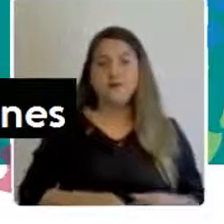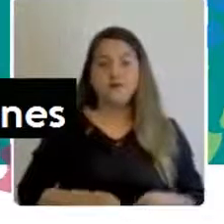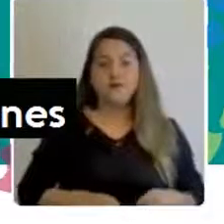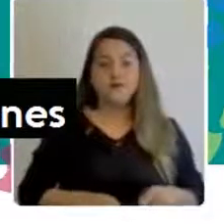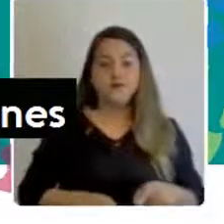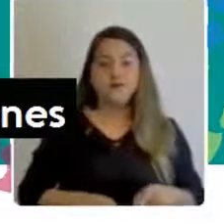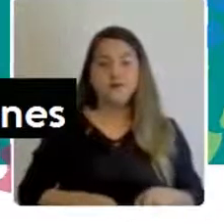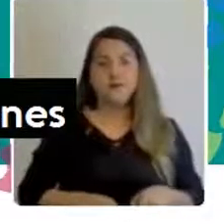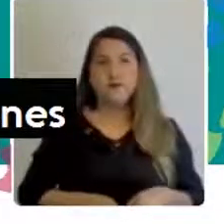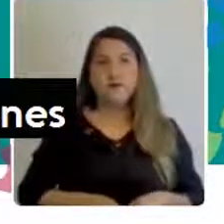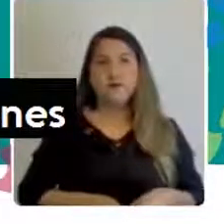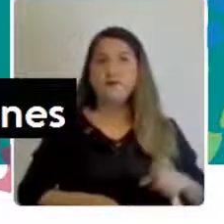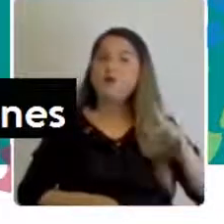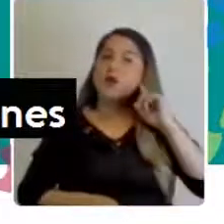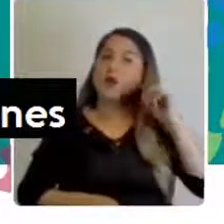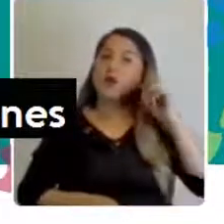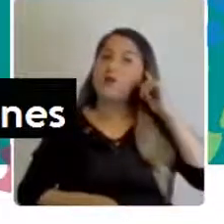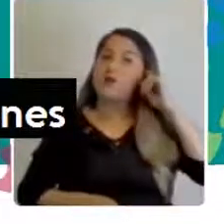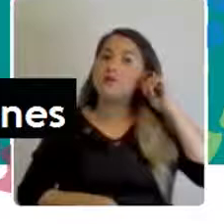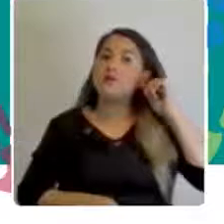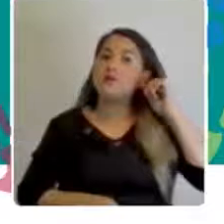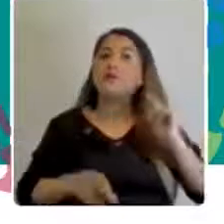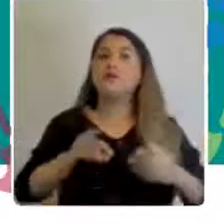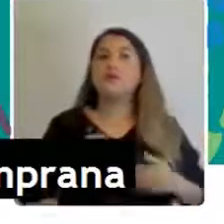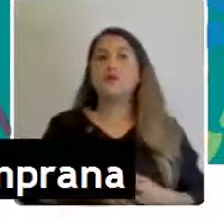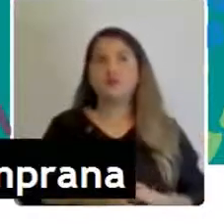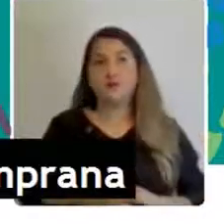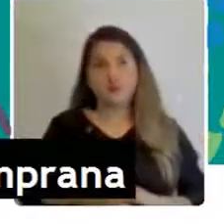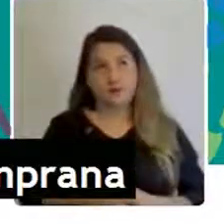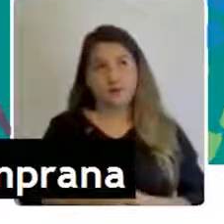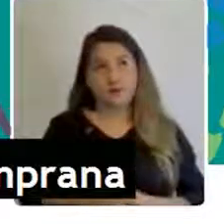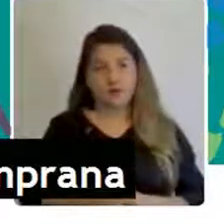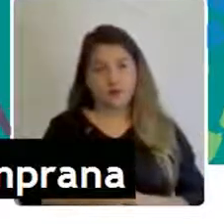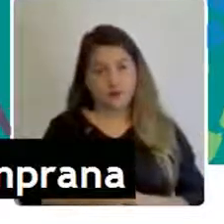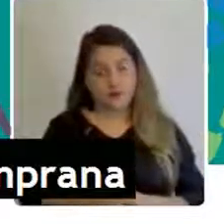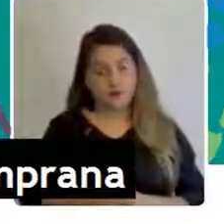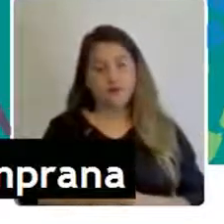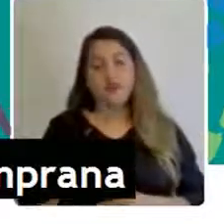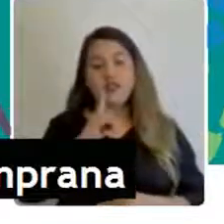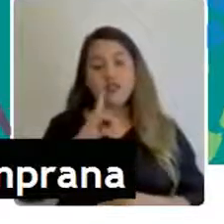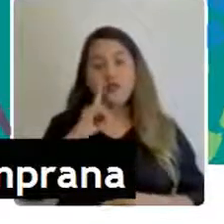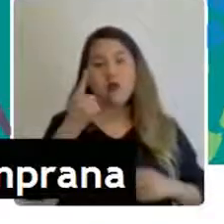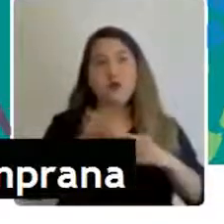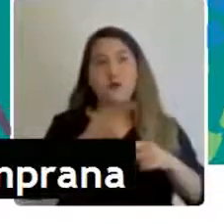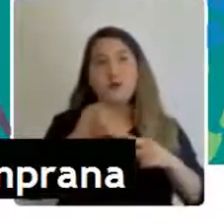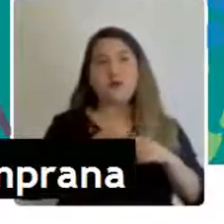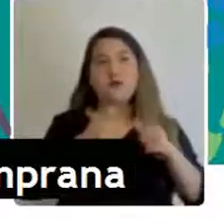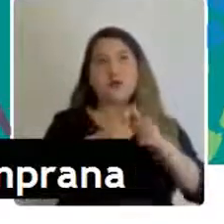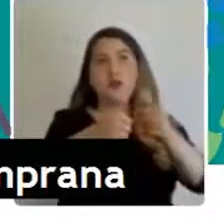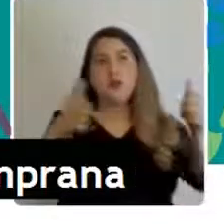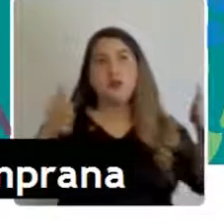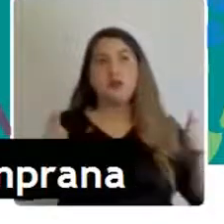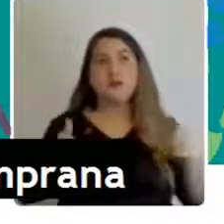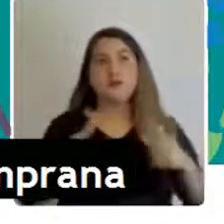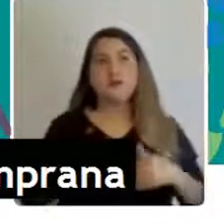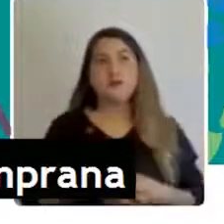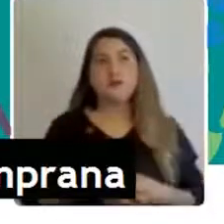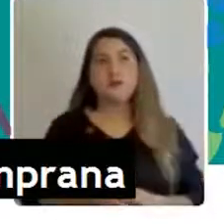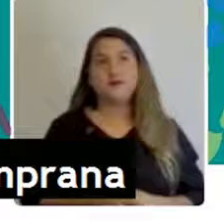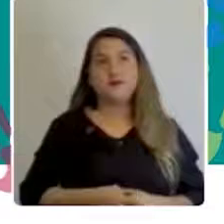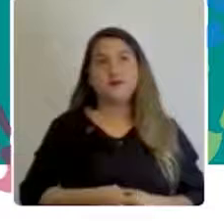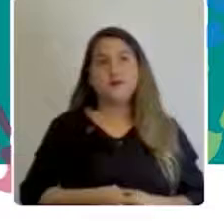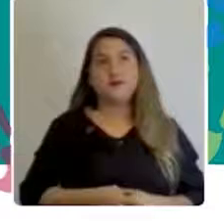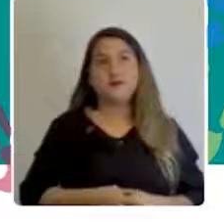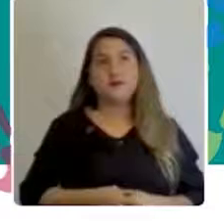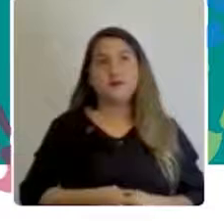those conversations with all the authorities. And I think even going and talking to the FDA, the regulatory authorities, that we tell